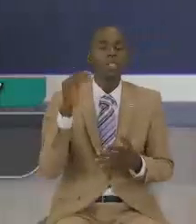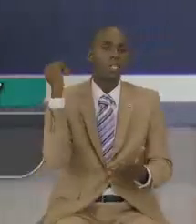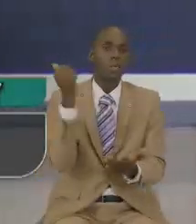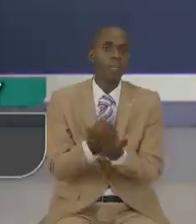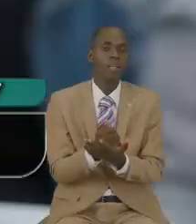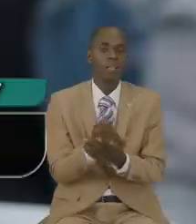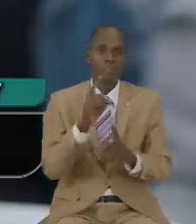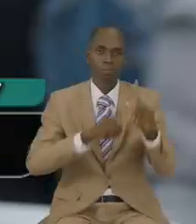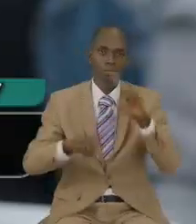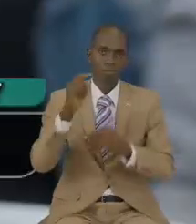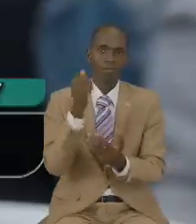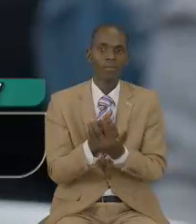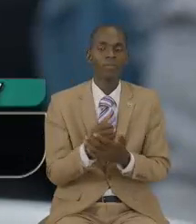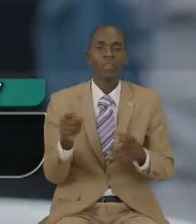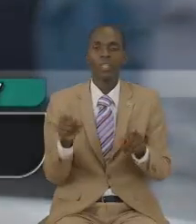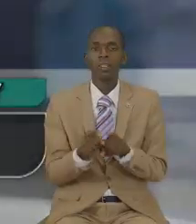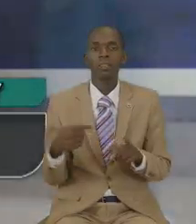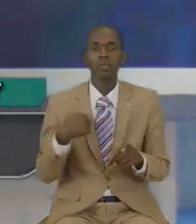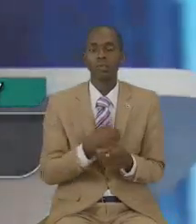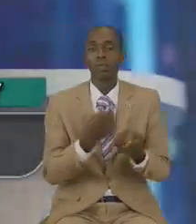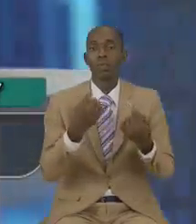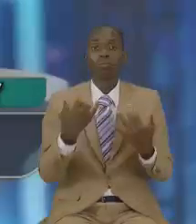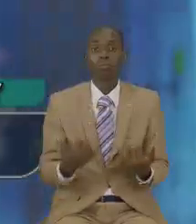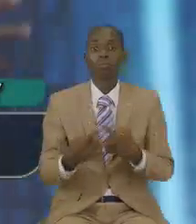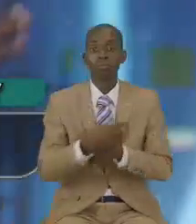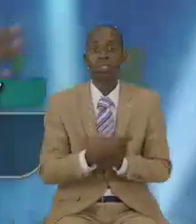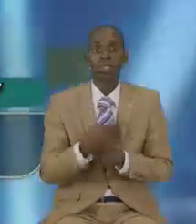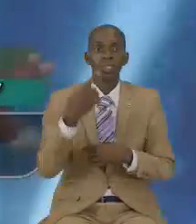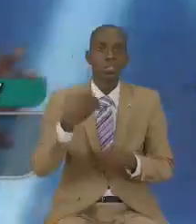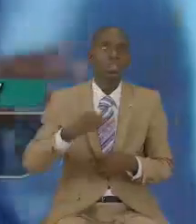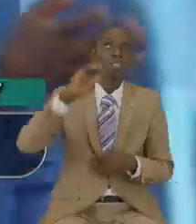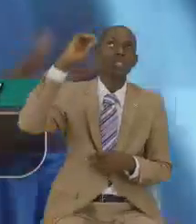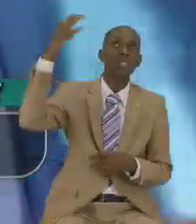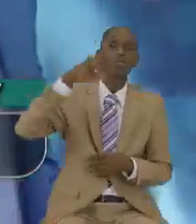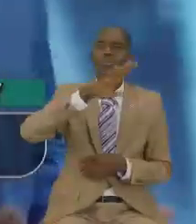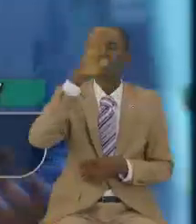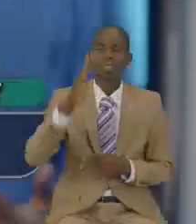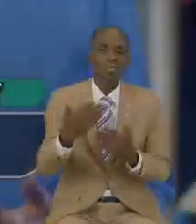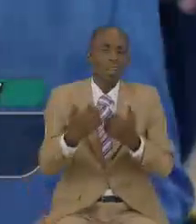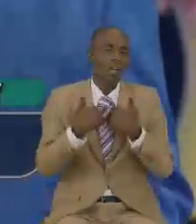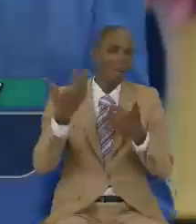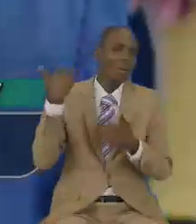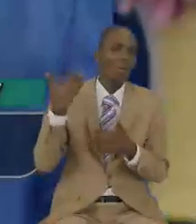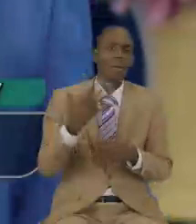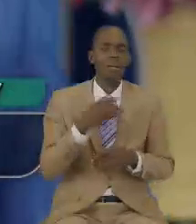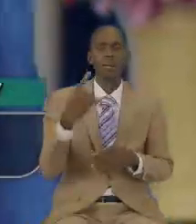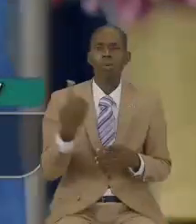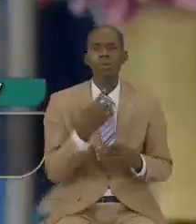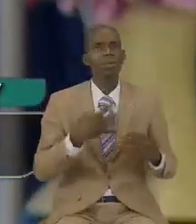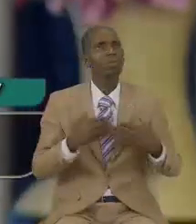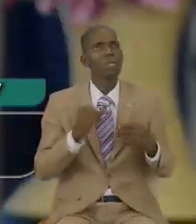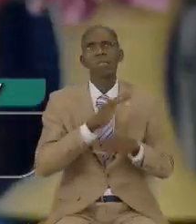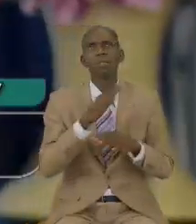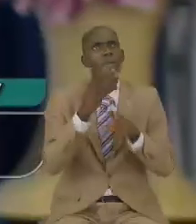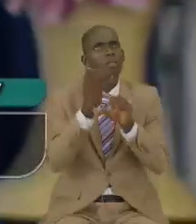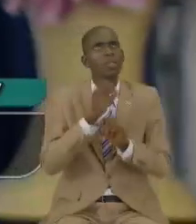Amen. As you come today, the grace you never had, and you have always, I don't have grace to do that,